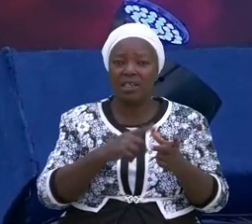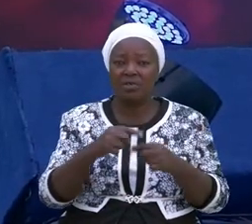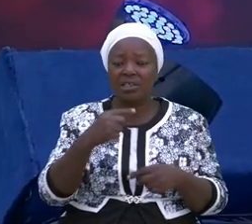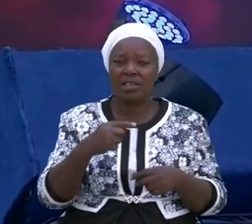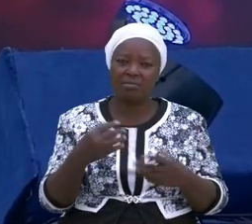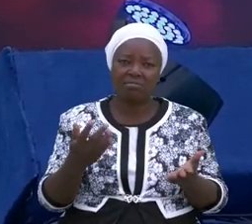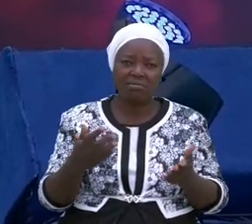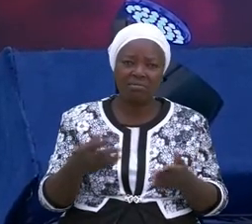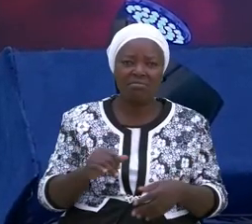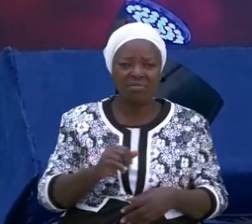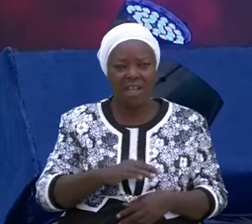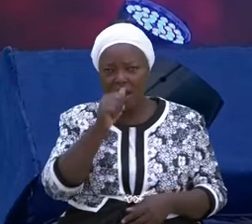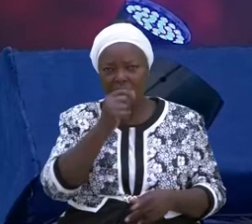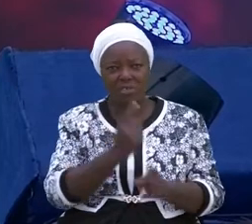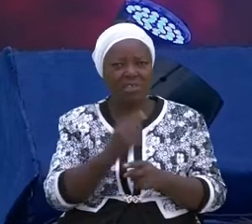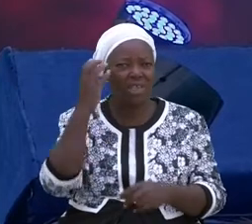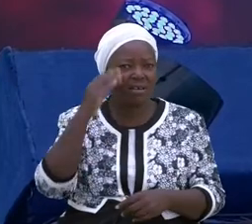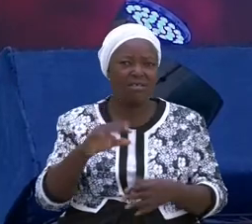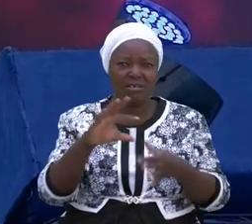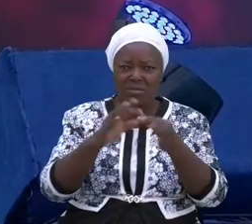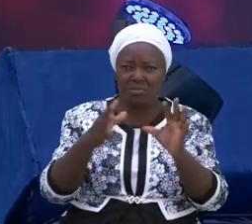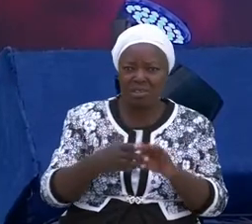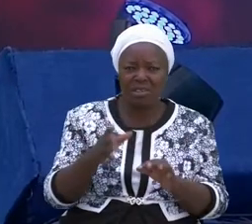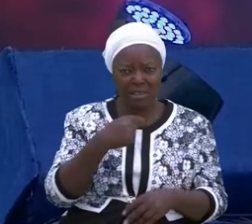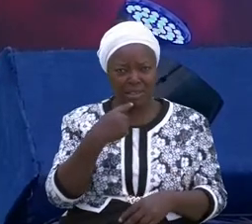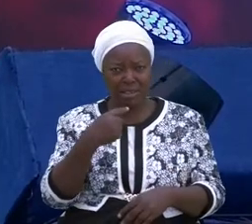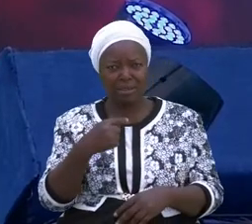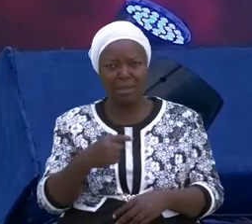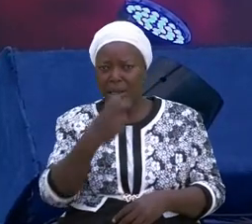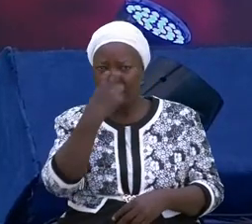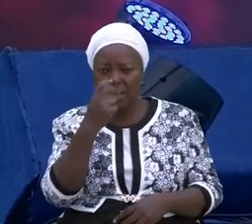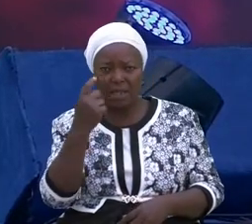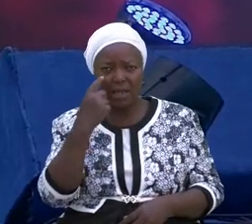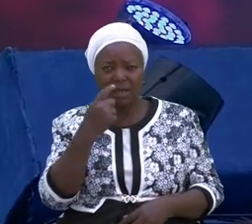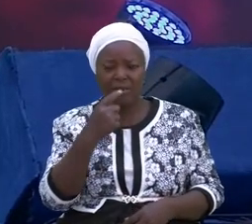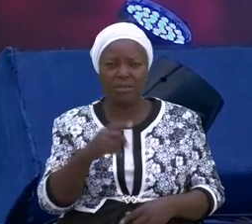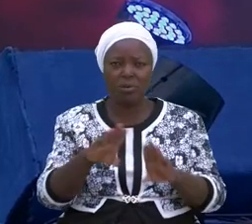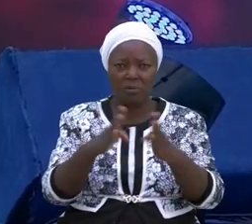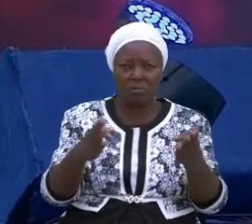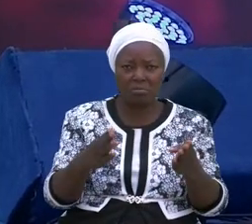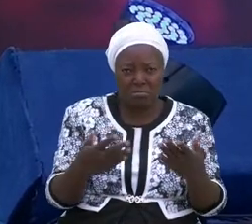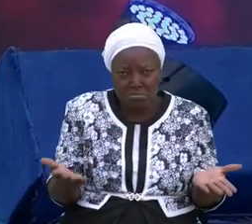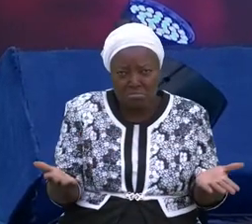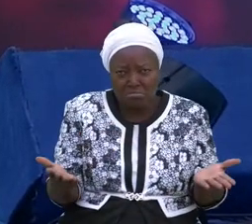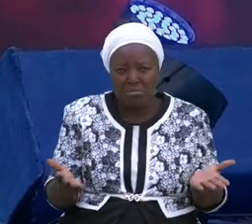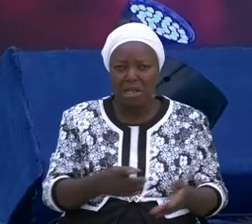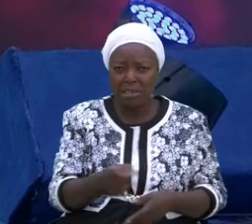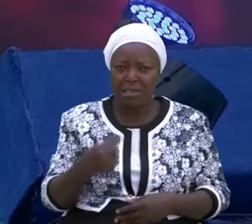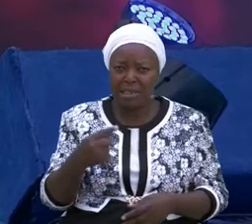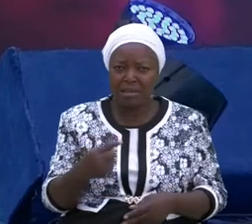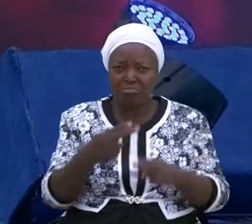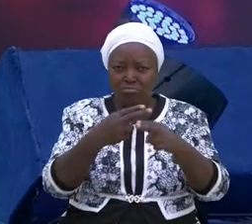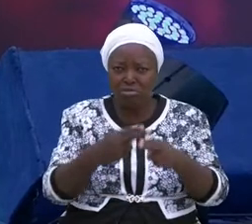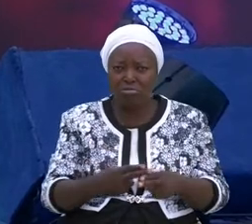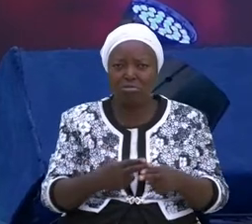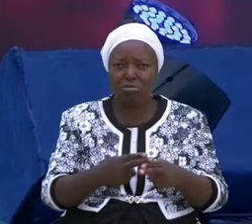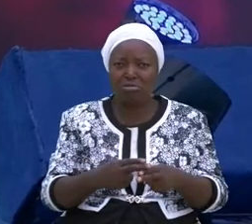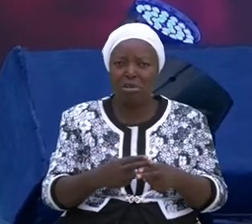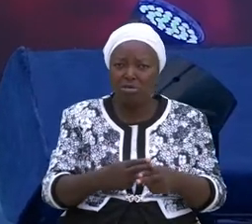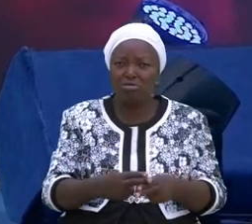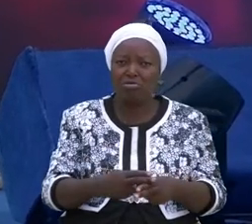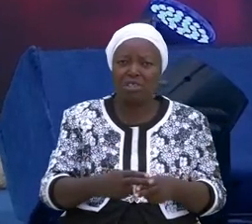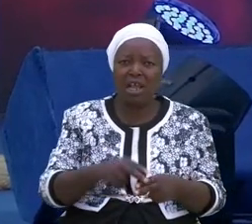stories. They said, blind eyes opened. They said, short leg grew out. They